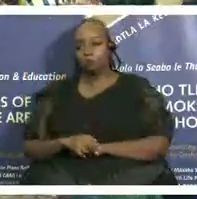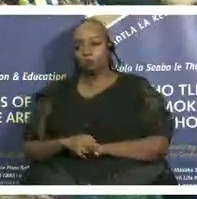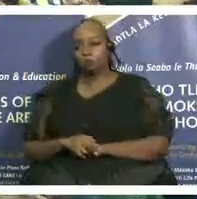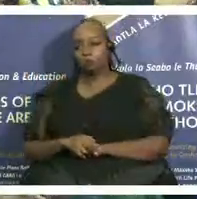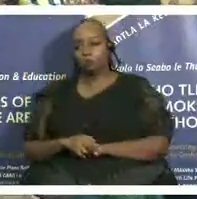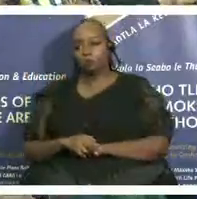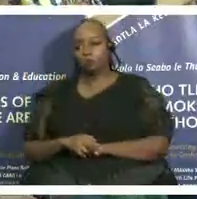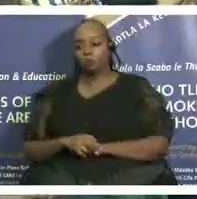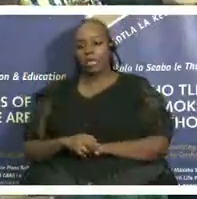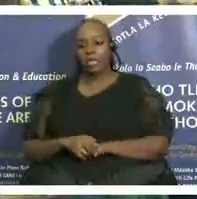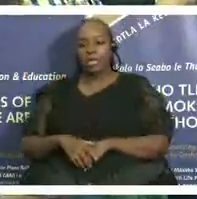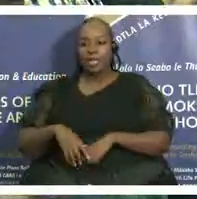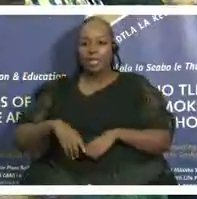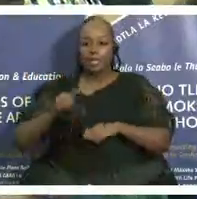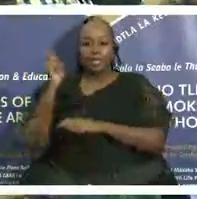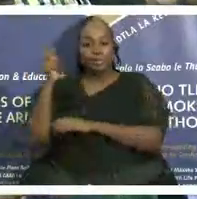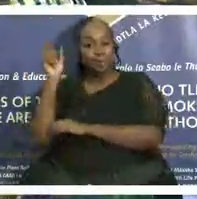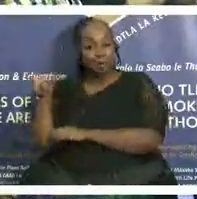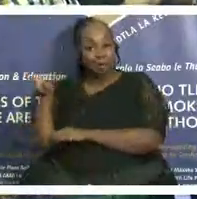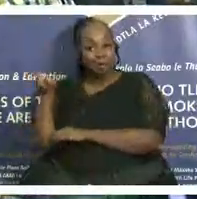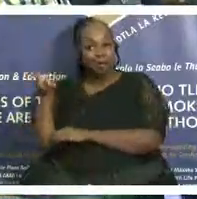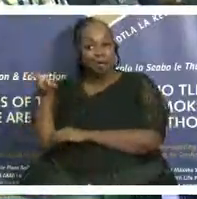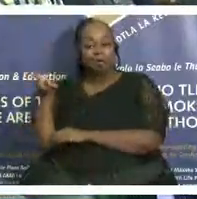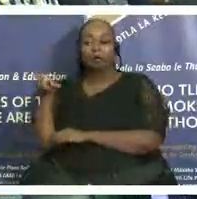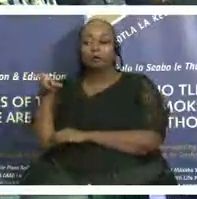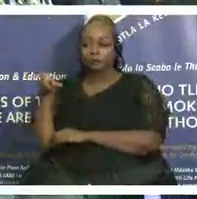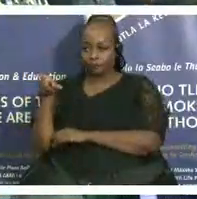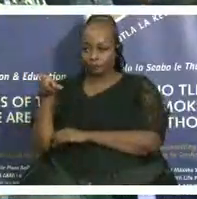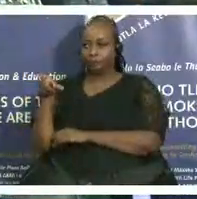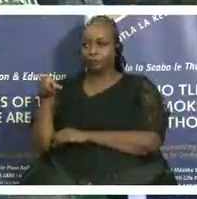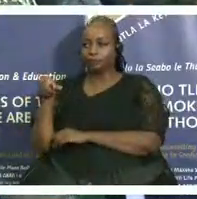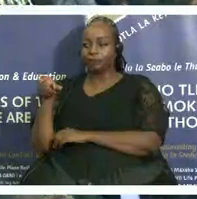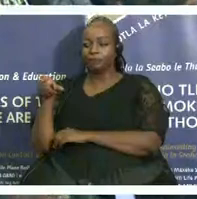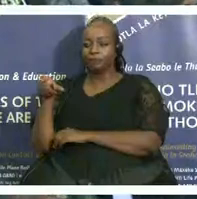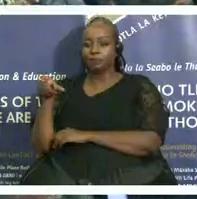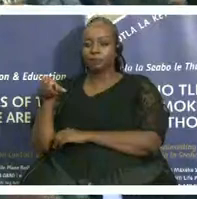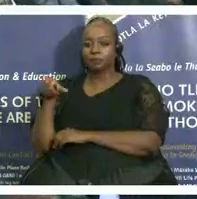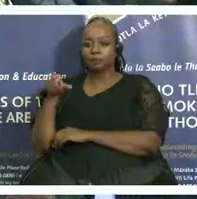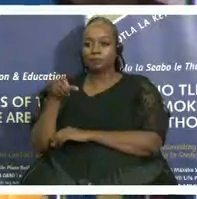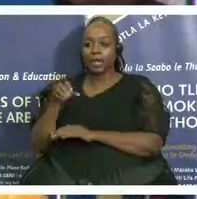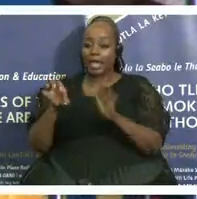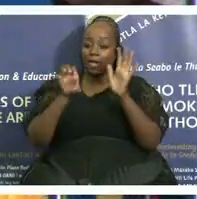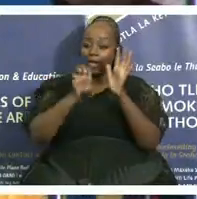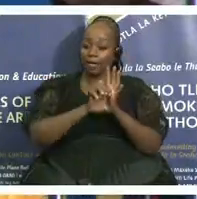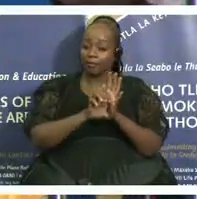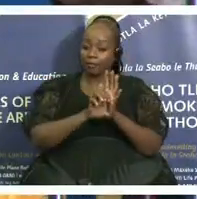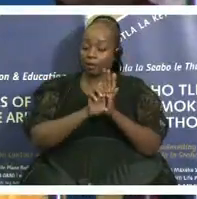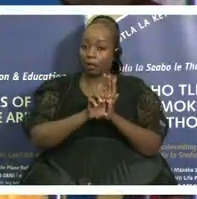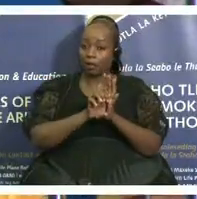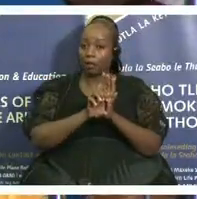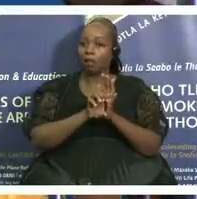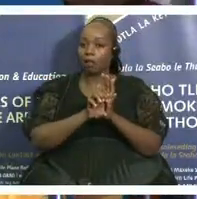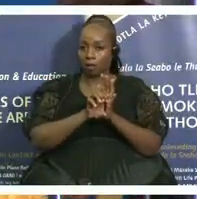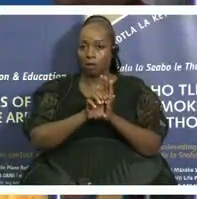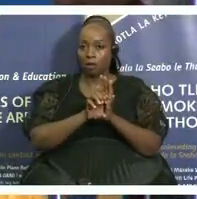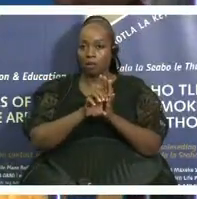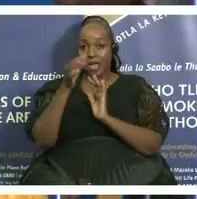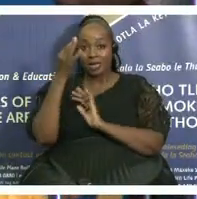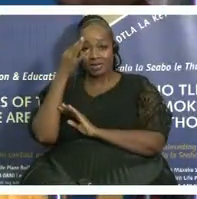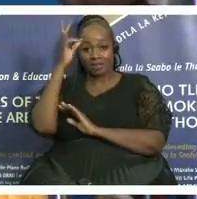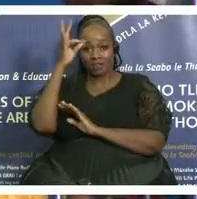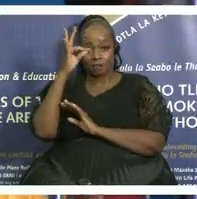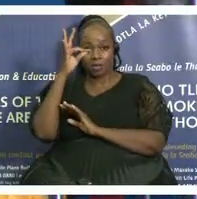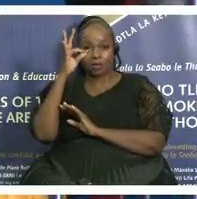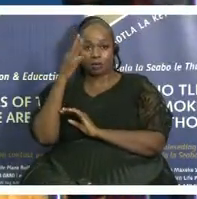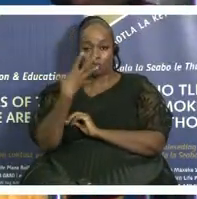Honorable Speaker, a capable, ethical, and developmental state is important for us to create